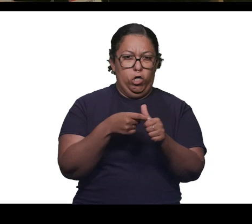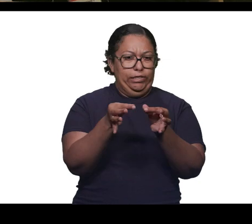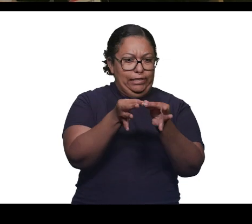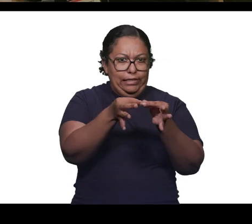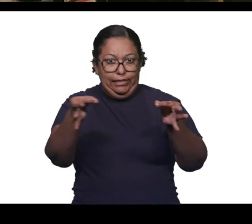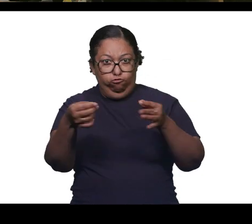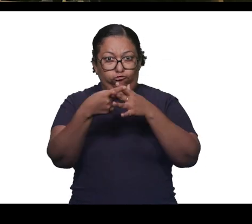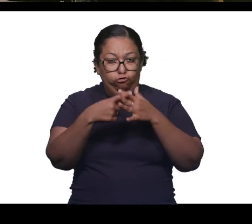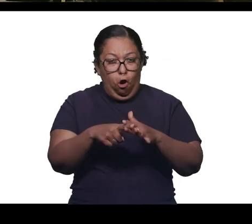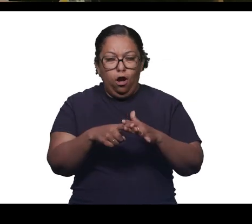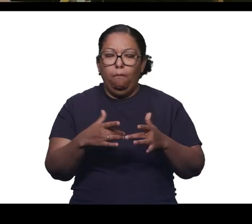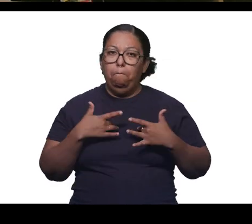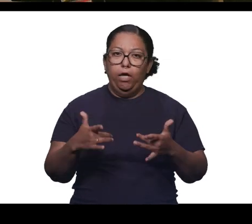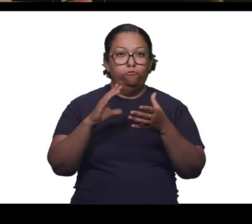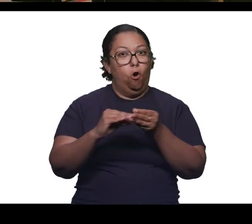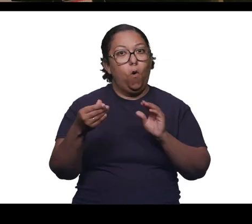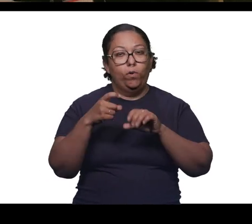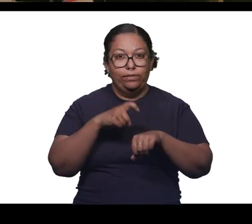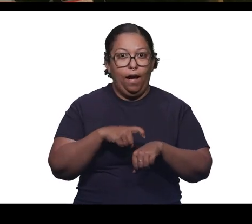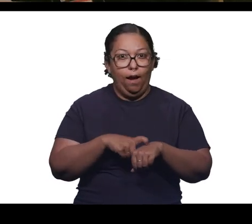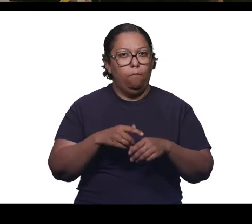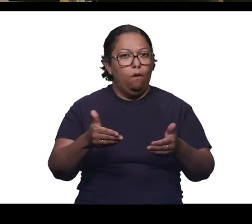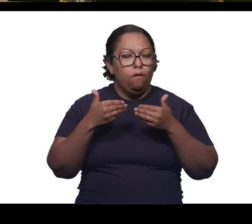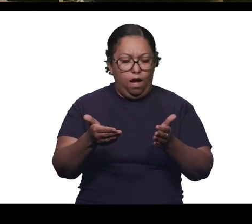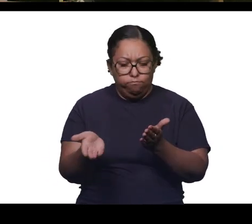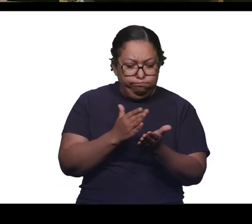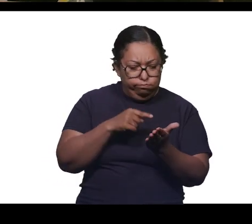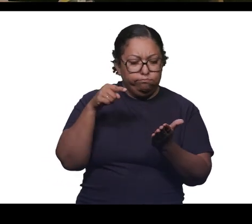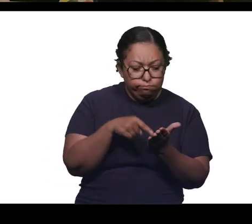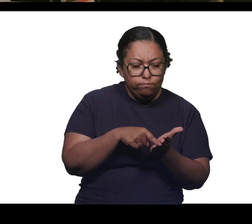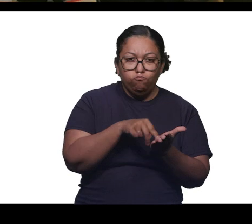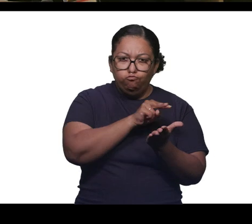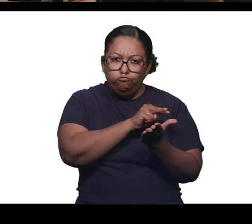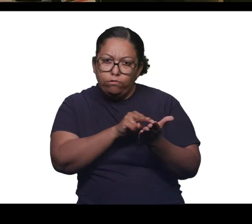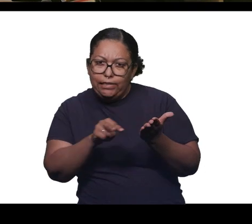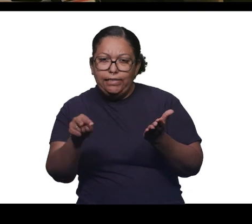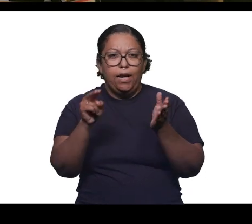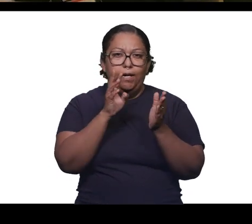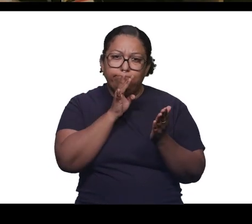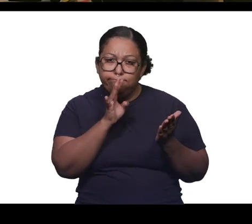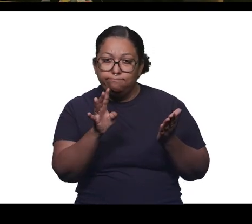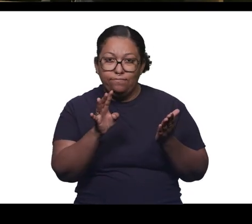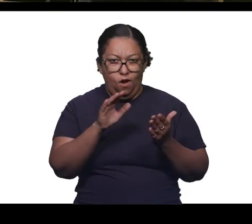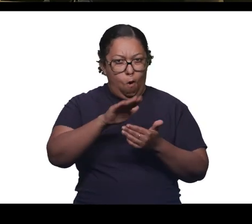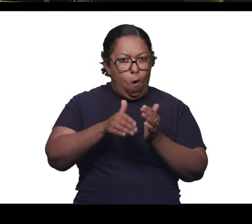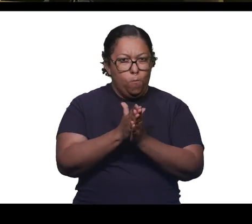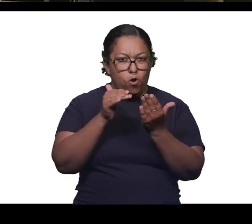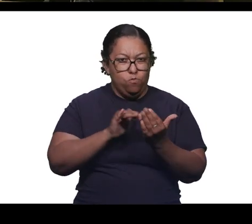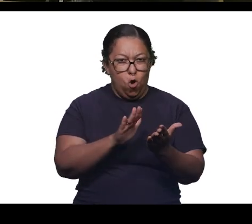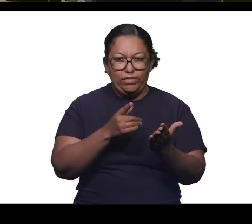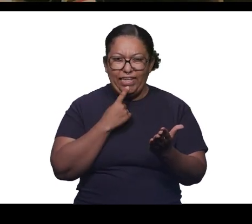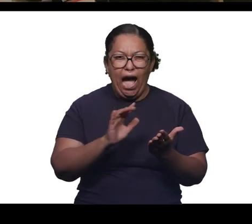couple pages and I would start my story. What whole book approach is saying is that, well, hold on a second, there's actually a lot more